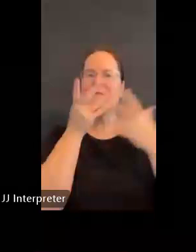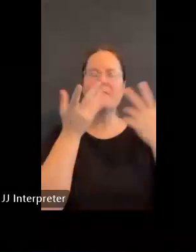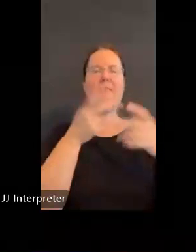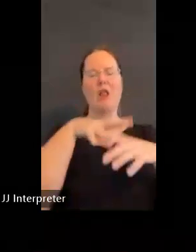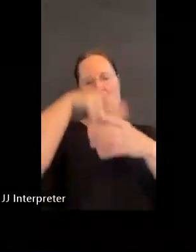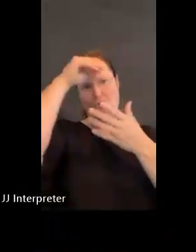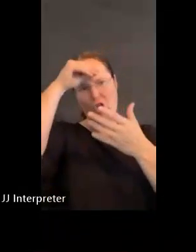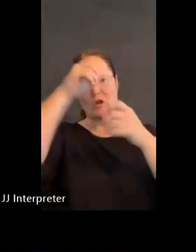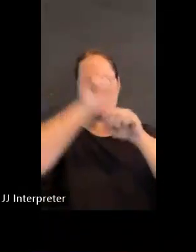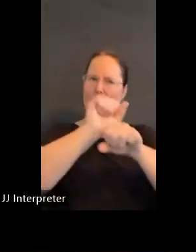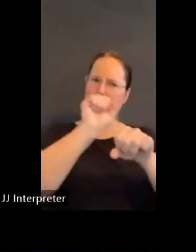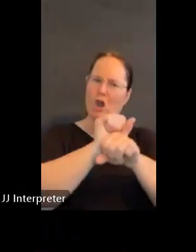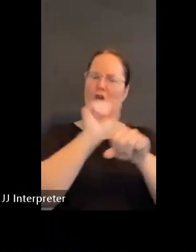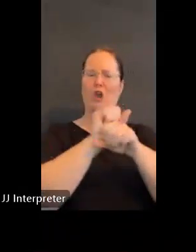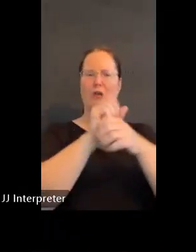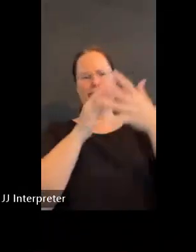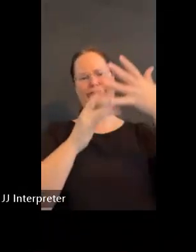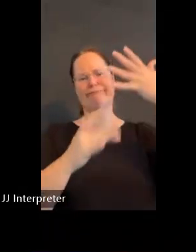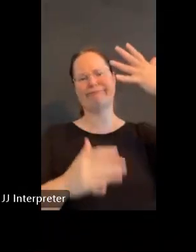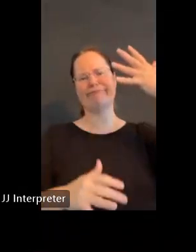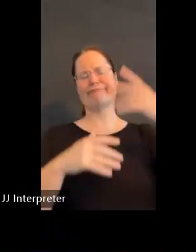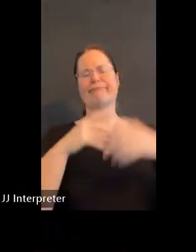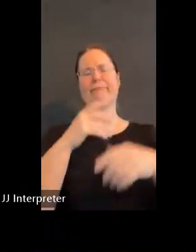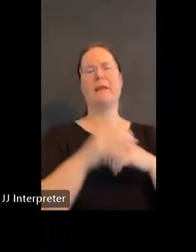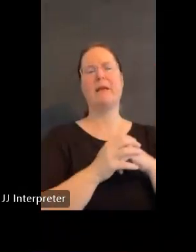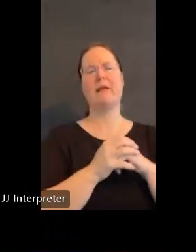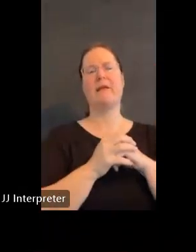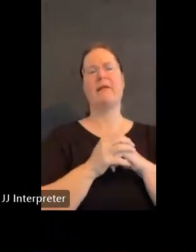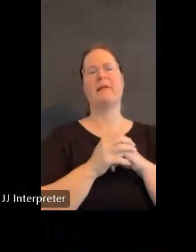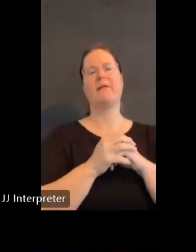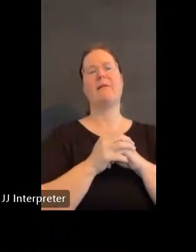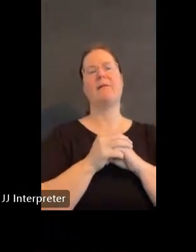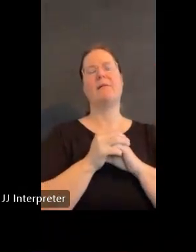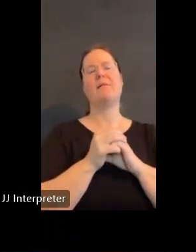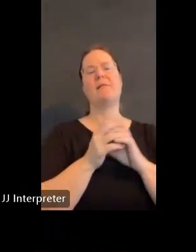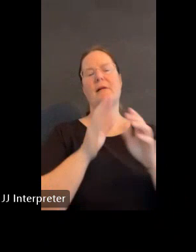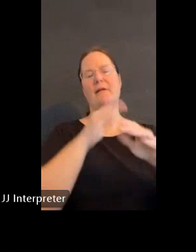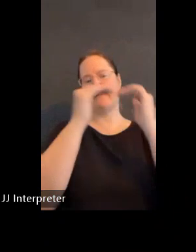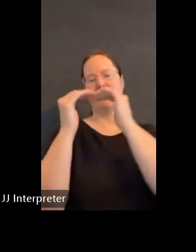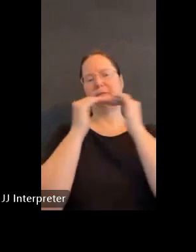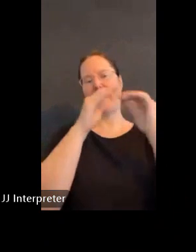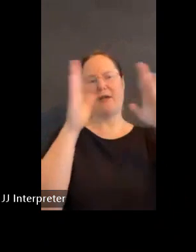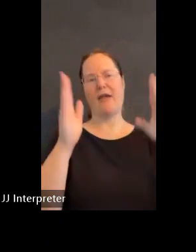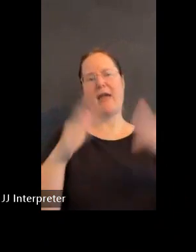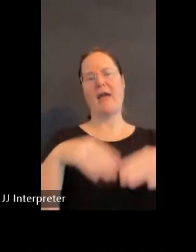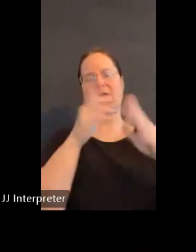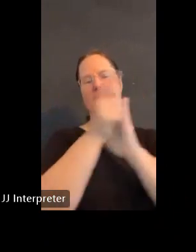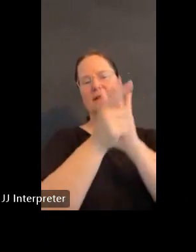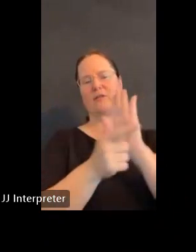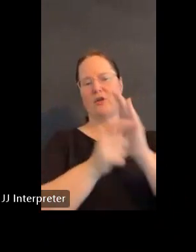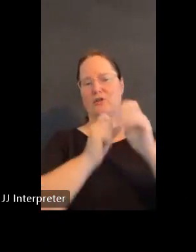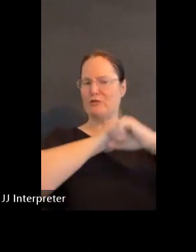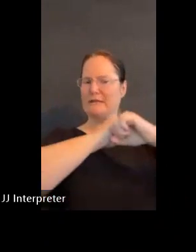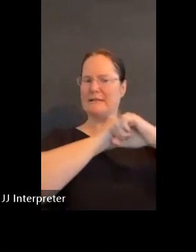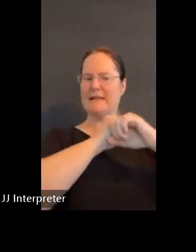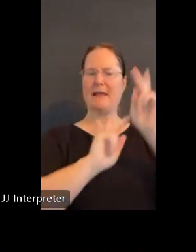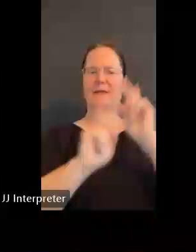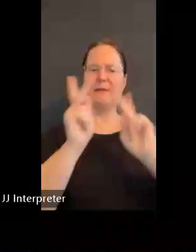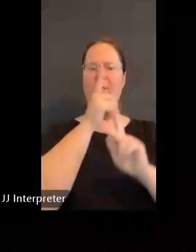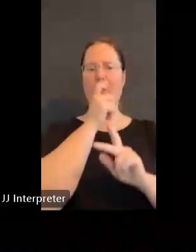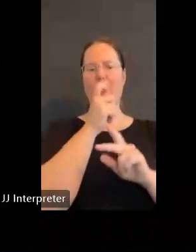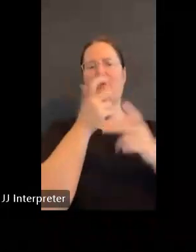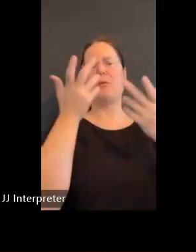examples. And our fair housing laws protect those who have a disability, who has a history of a disability, as well as